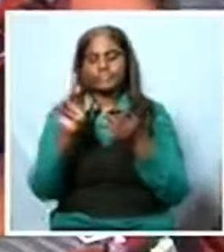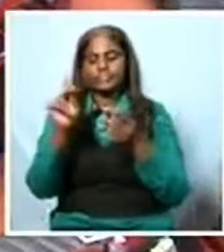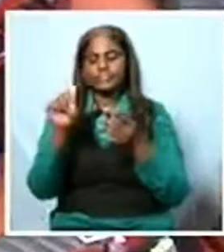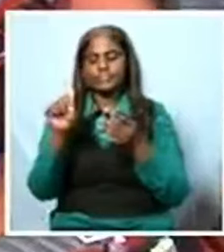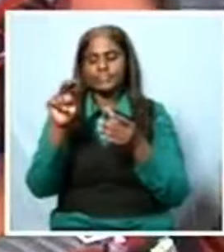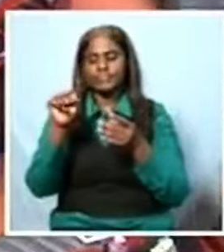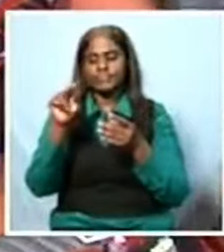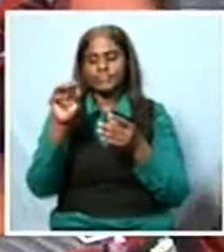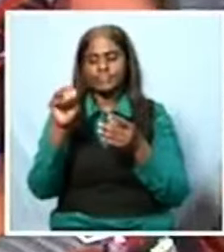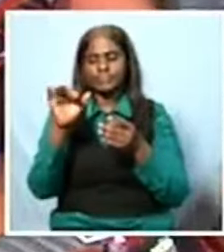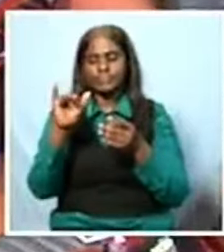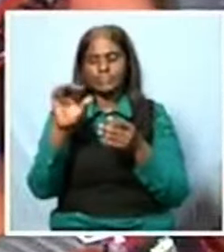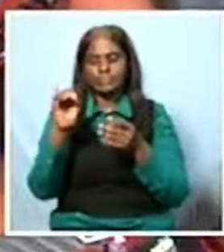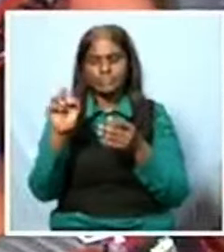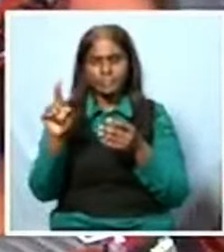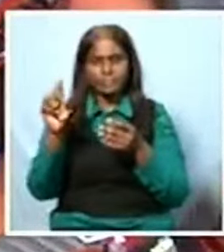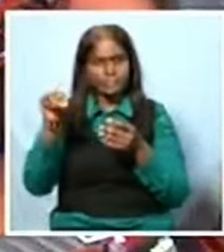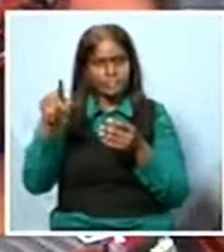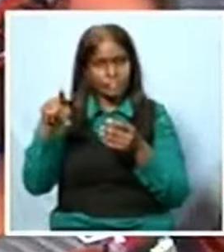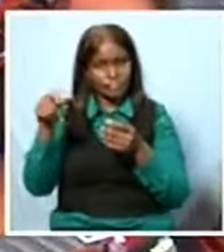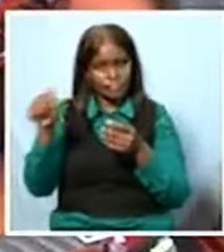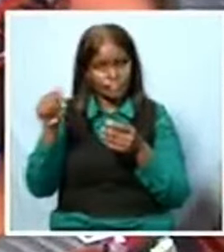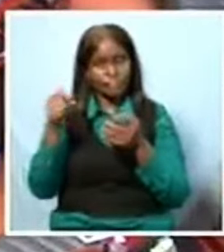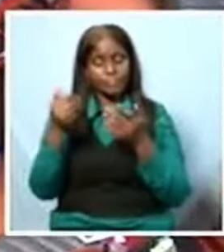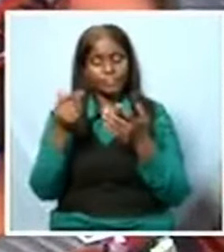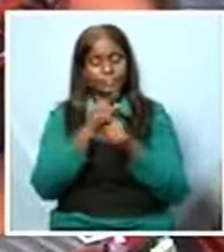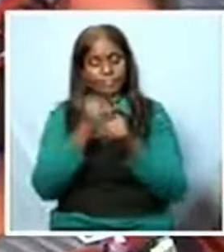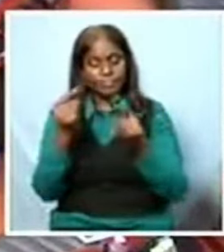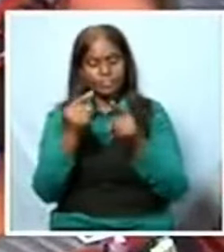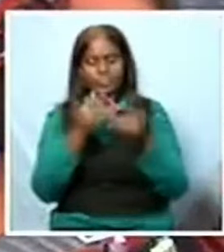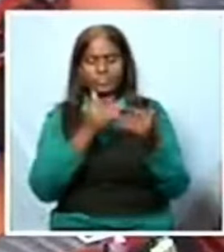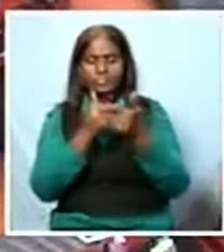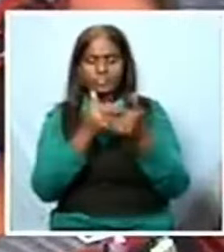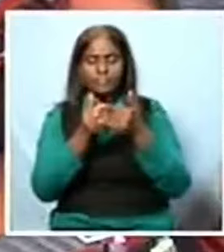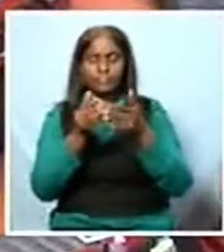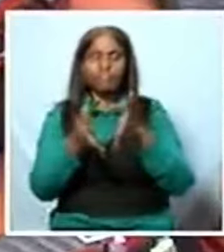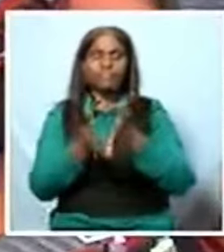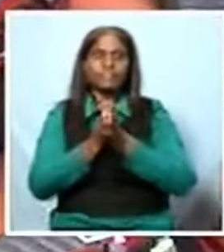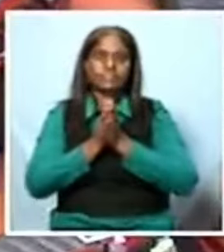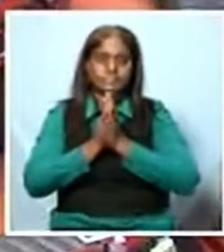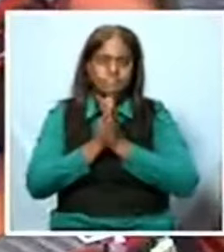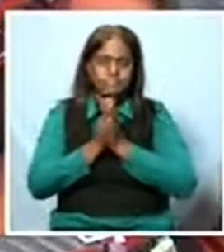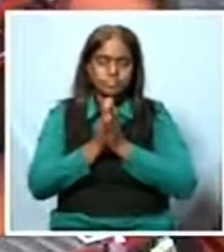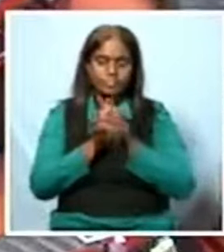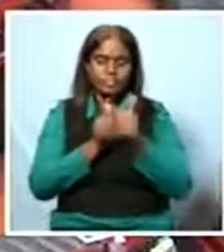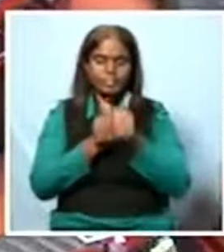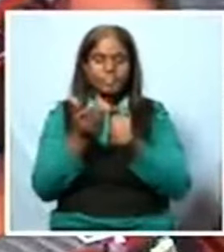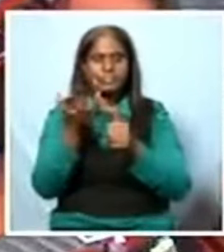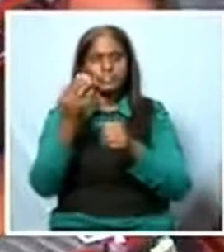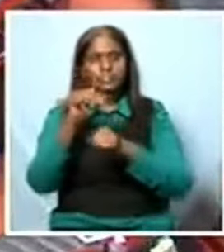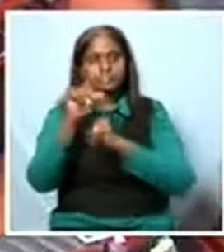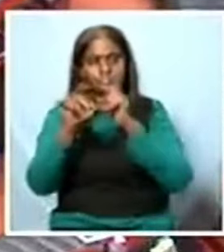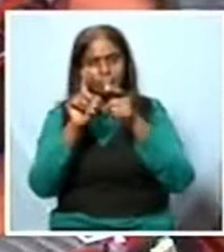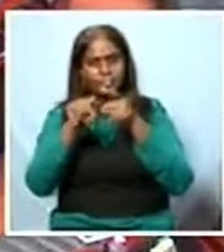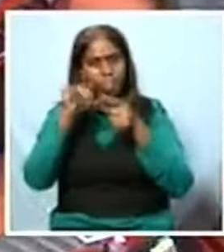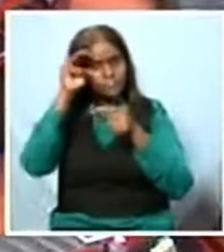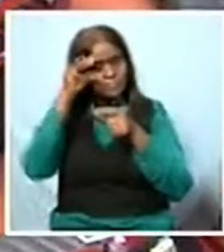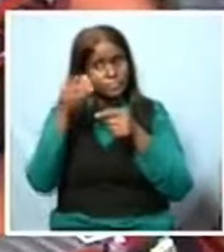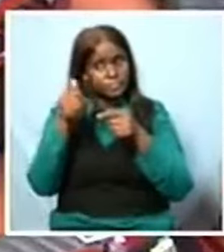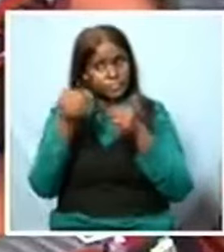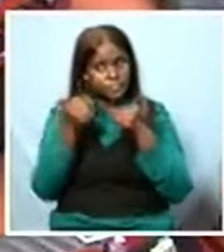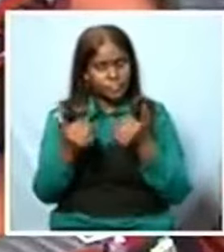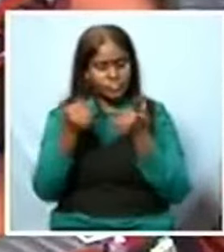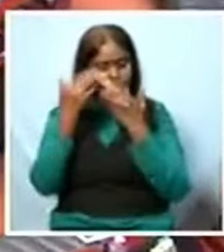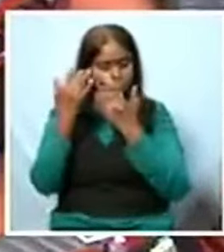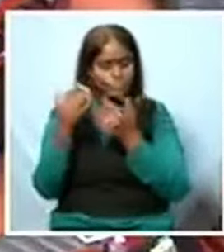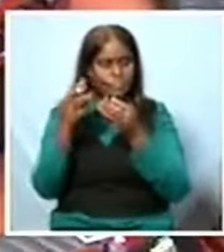Member of Parliament, Mr. Hudson Mabeta, was just about to ask a follow-up question to the Minister, and so we do